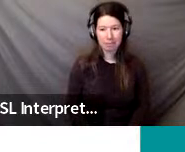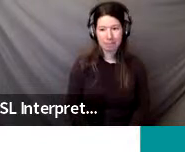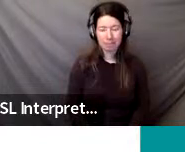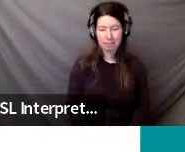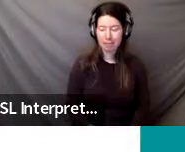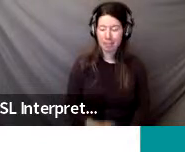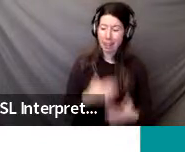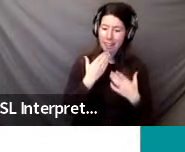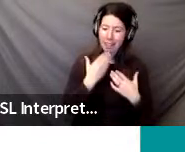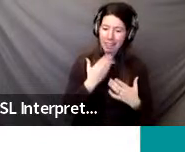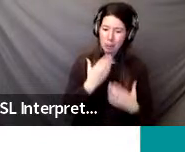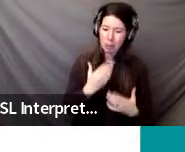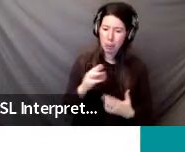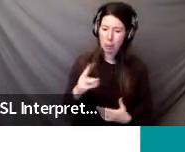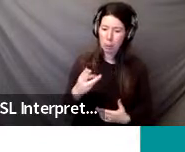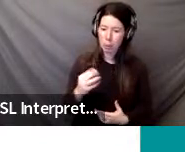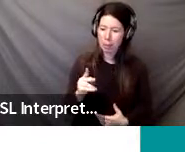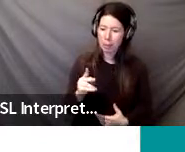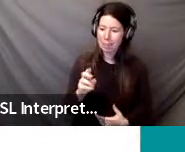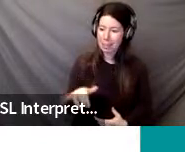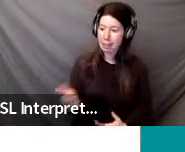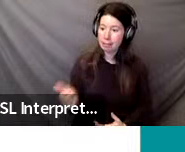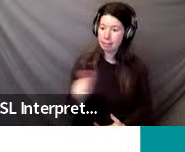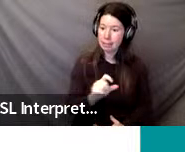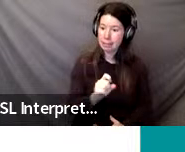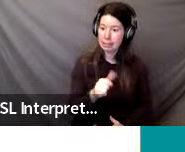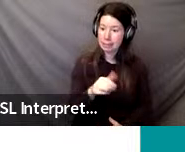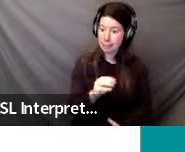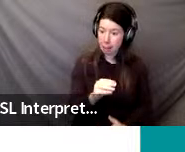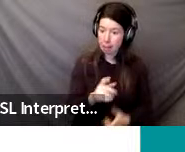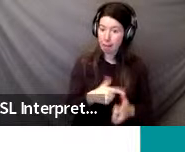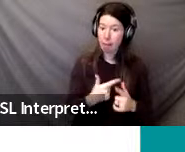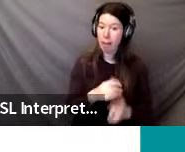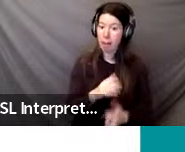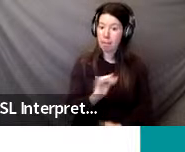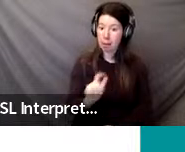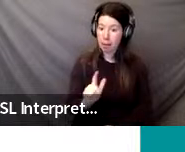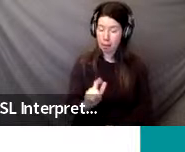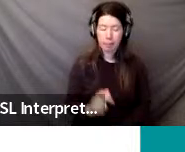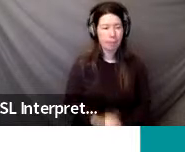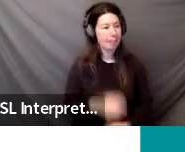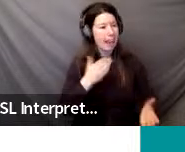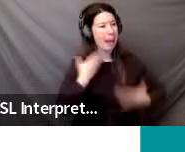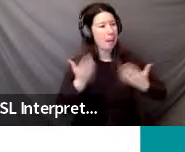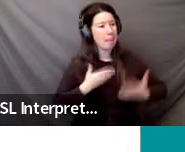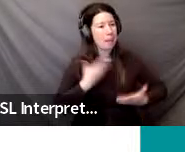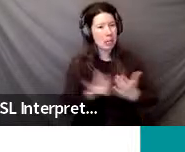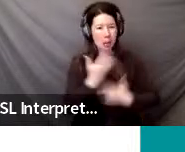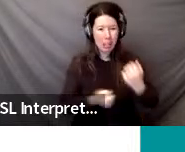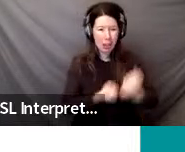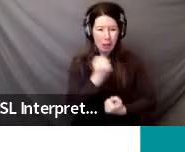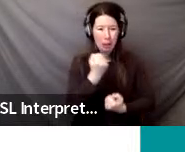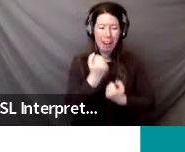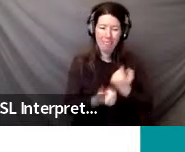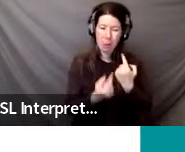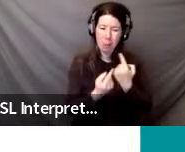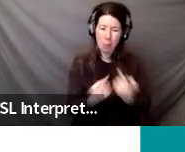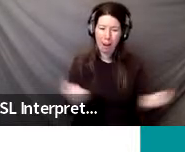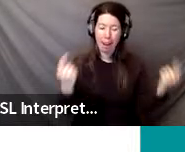Thank you, Whitney. Looks like Sam's up next, and then Bill. Well, Happy New Year, everybody. So my name is Sam